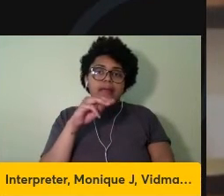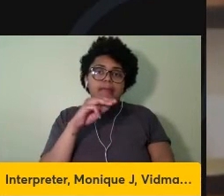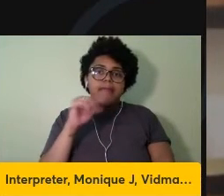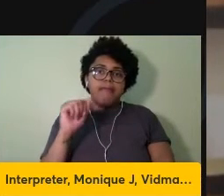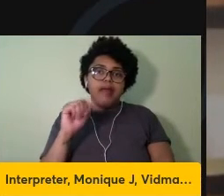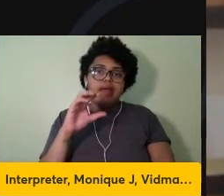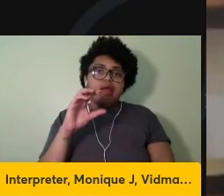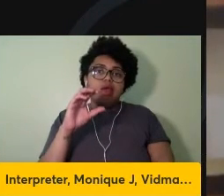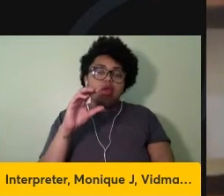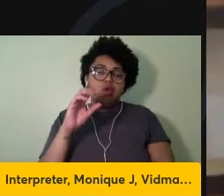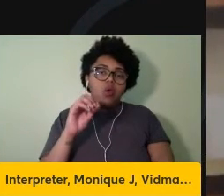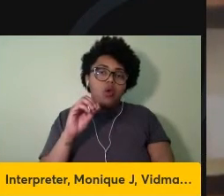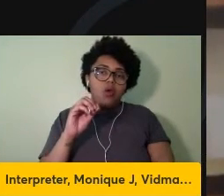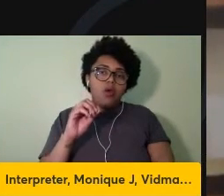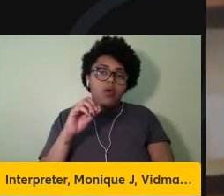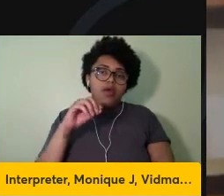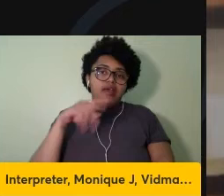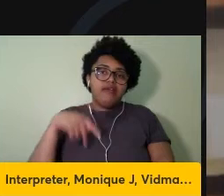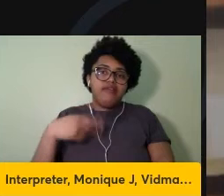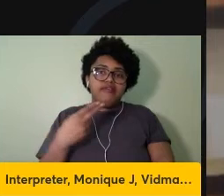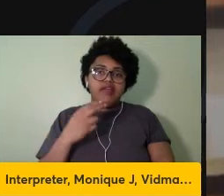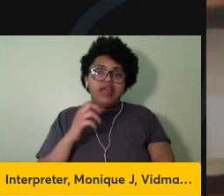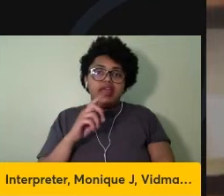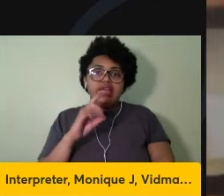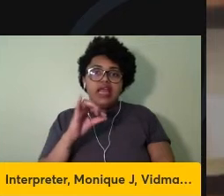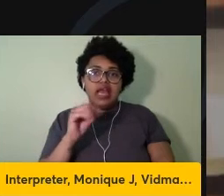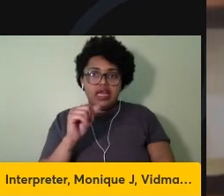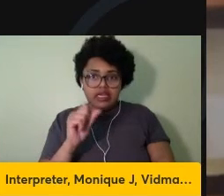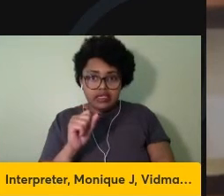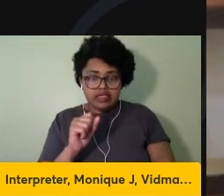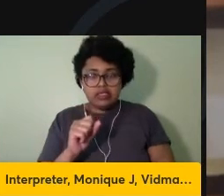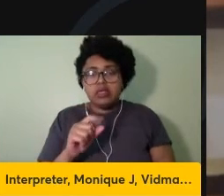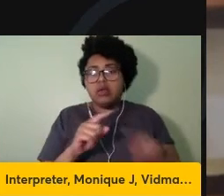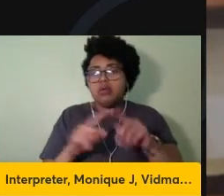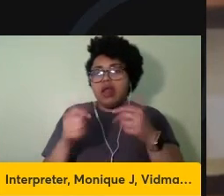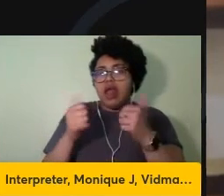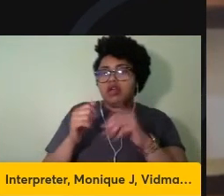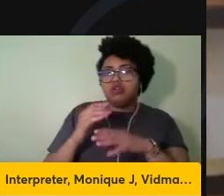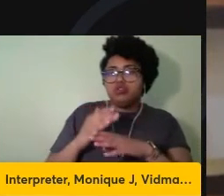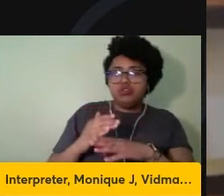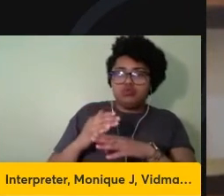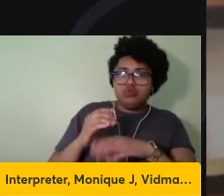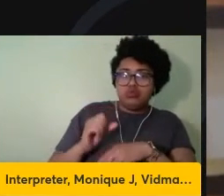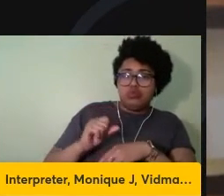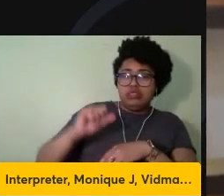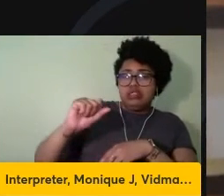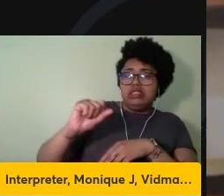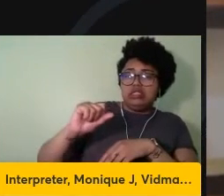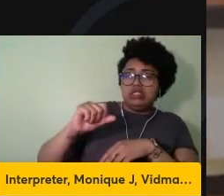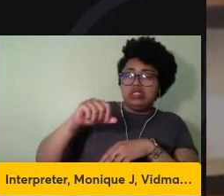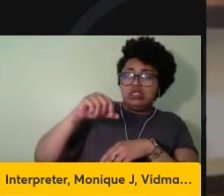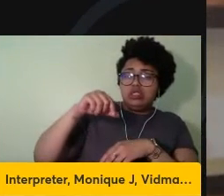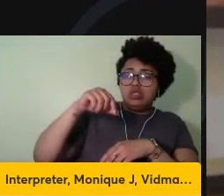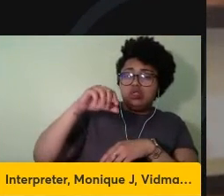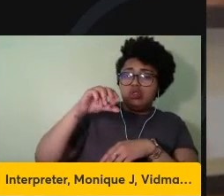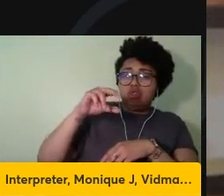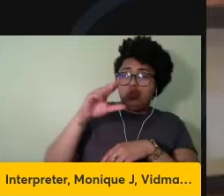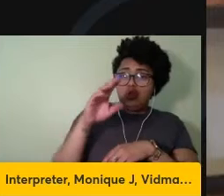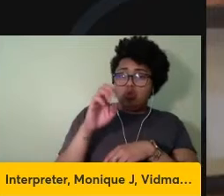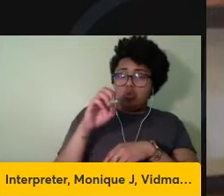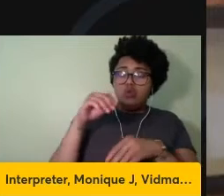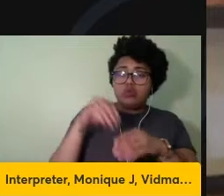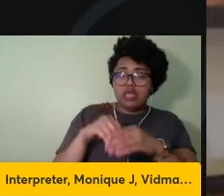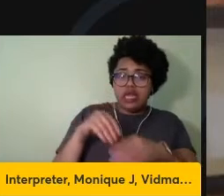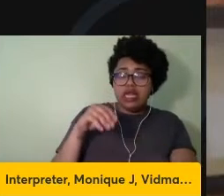macrophages to resist cues within the tumor microenvironment that will make them play tumor